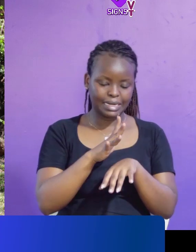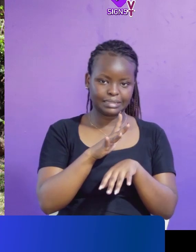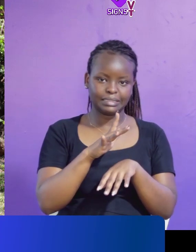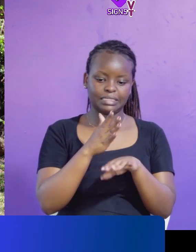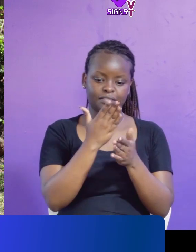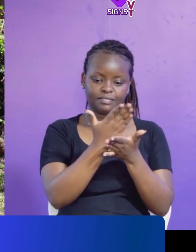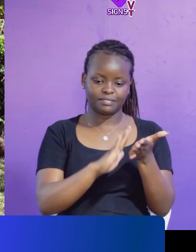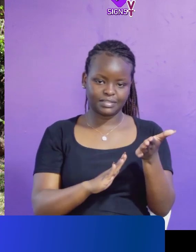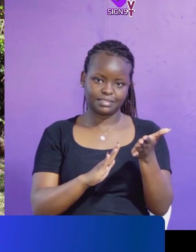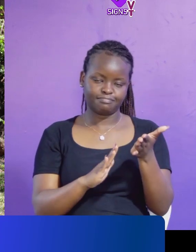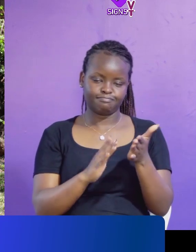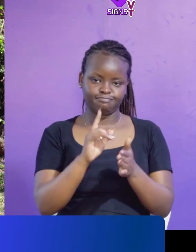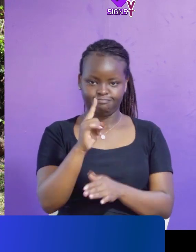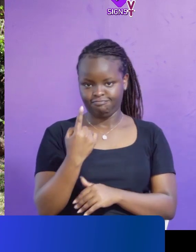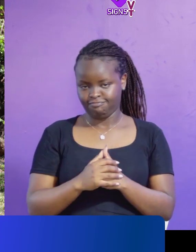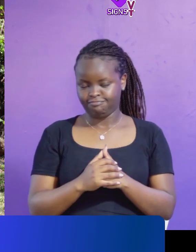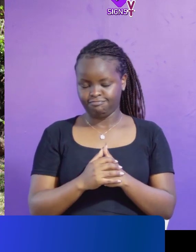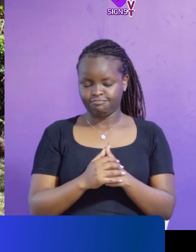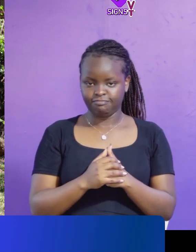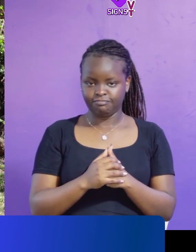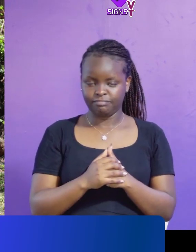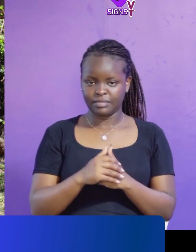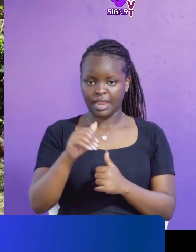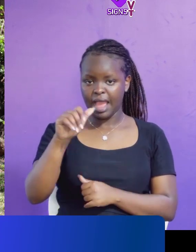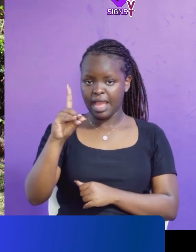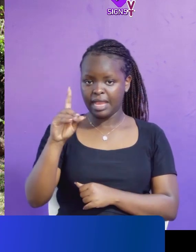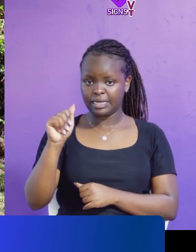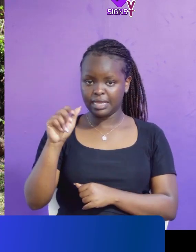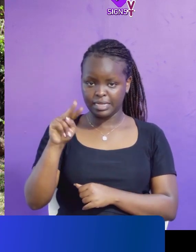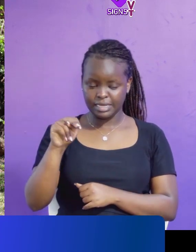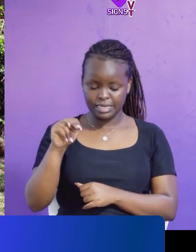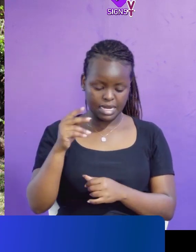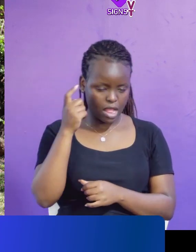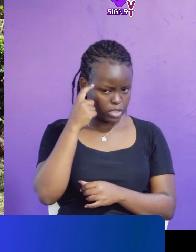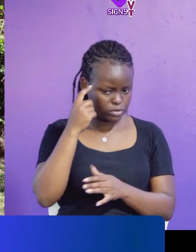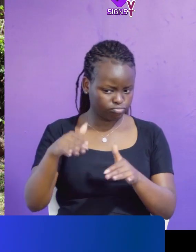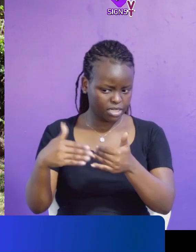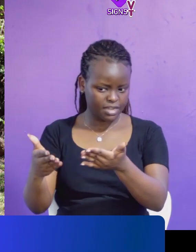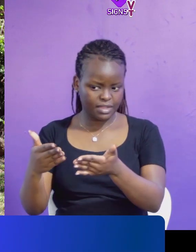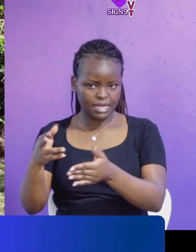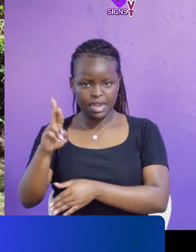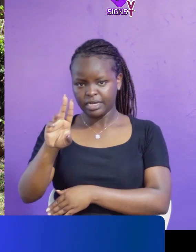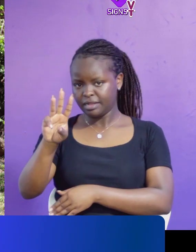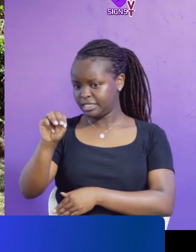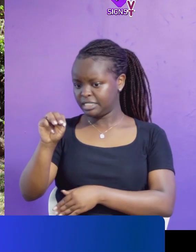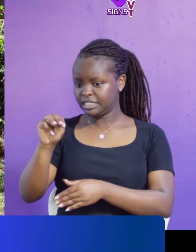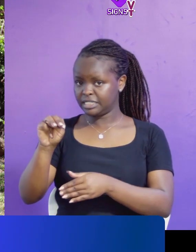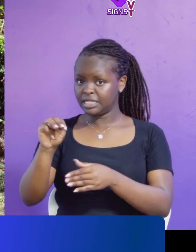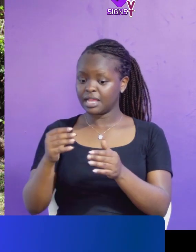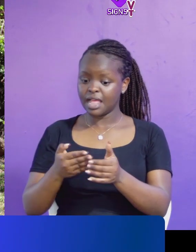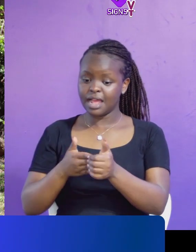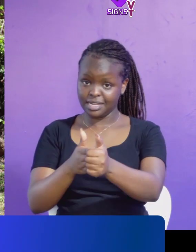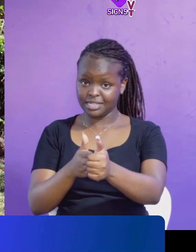the beginning of the match, Arda Güler thought he had given Real Madrid the lead until VAR intervened